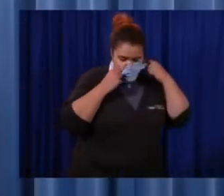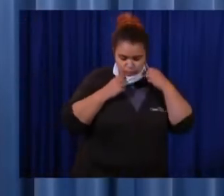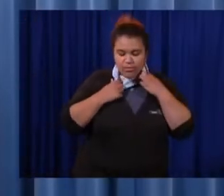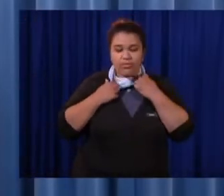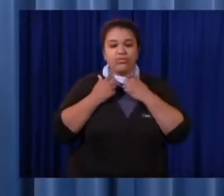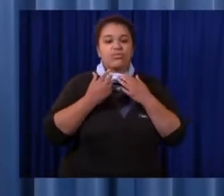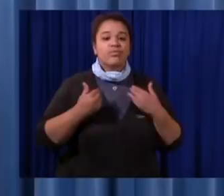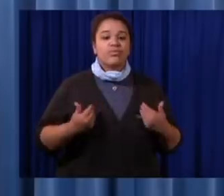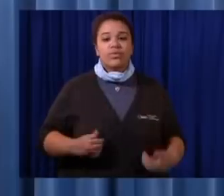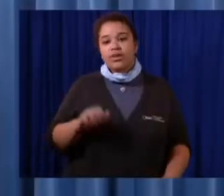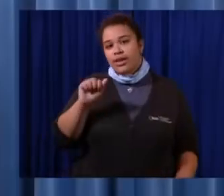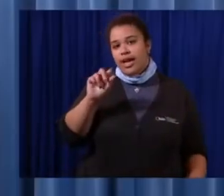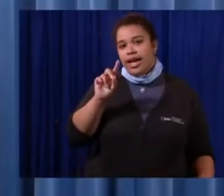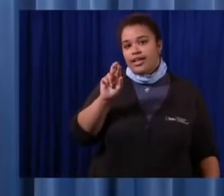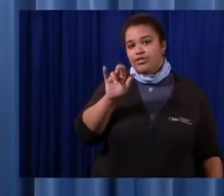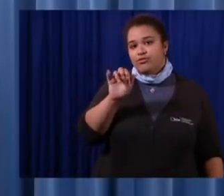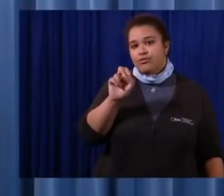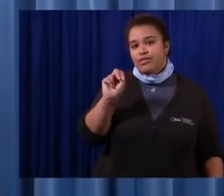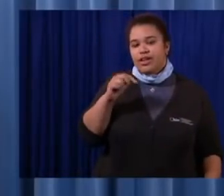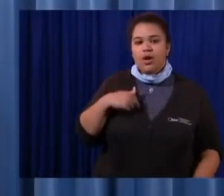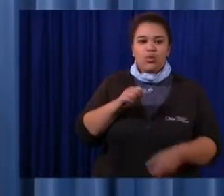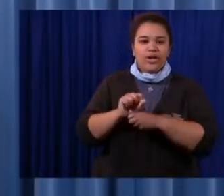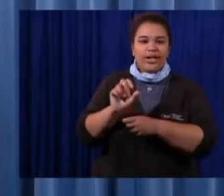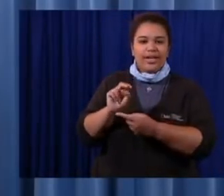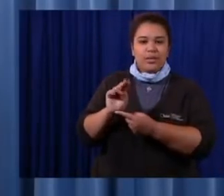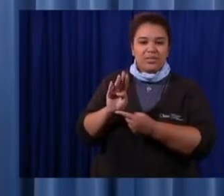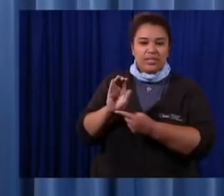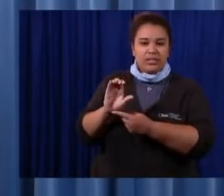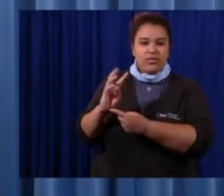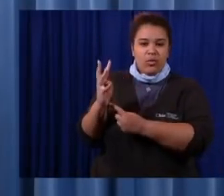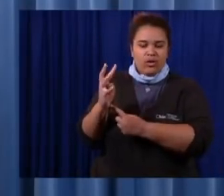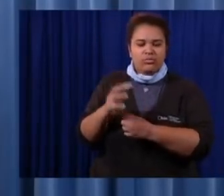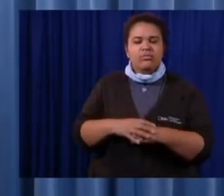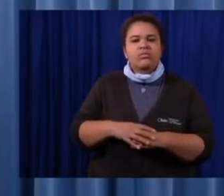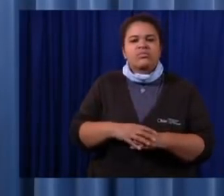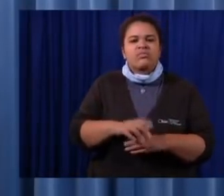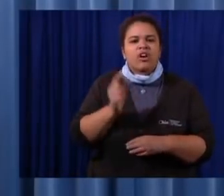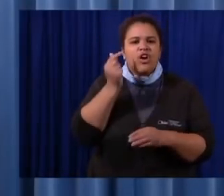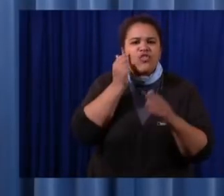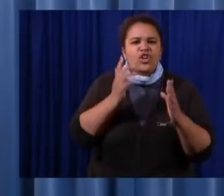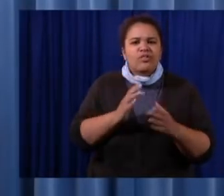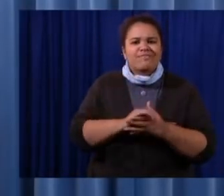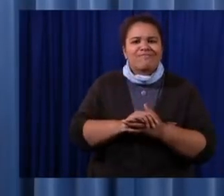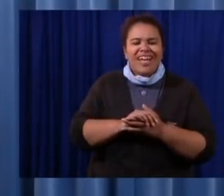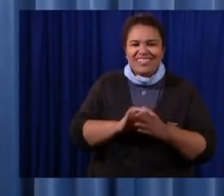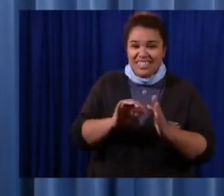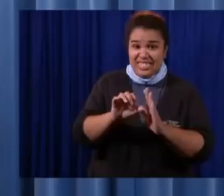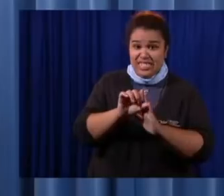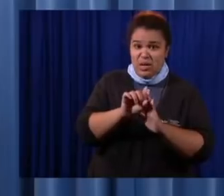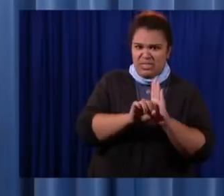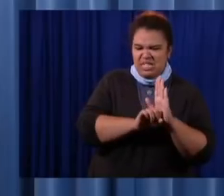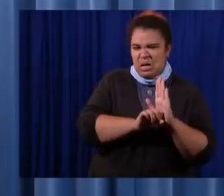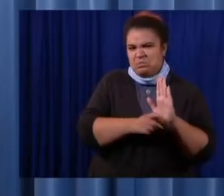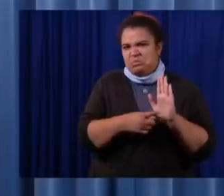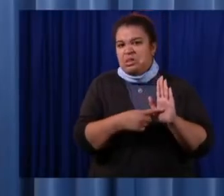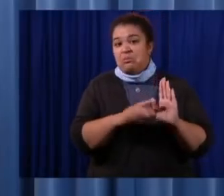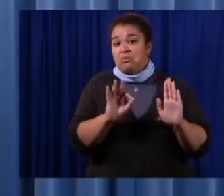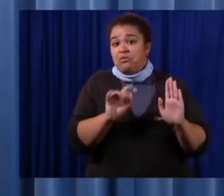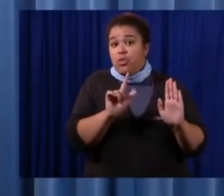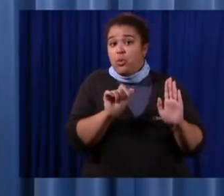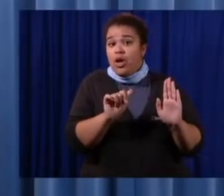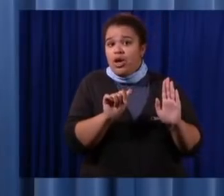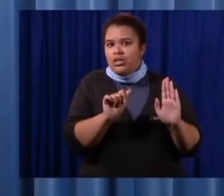Adrienne Robbins, NBC4, and my question's for the governor. As cases rise in some states like Florida and many people are taking their